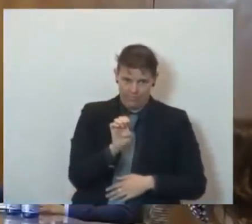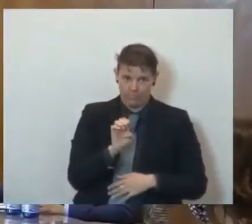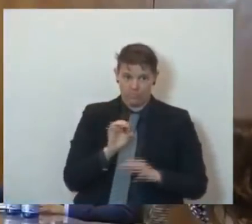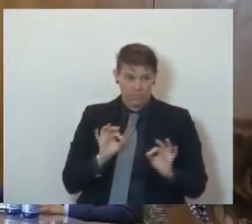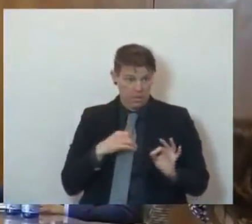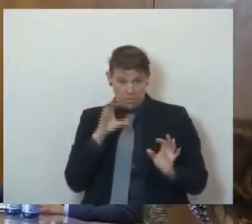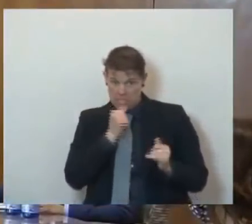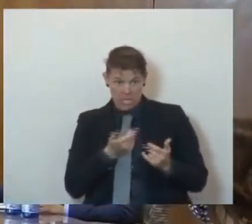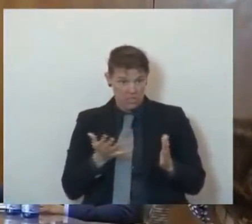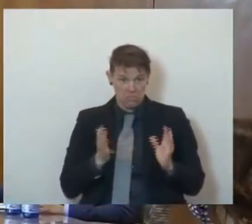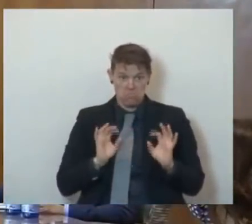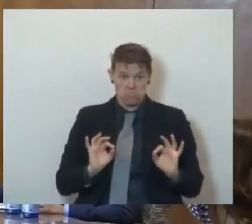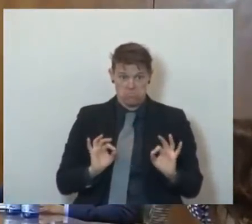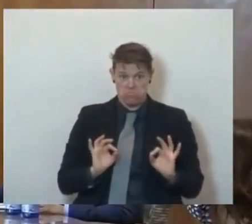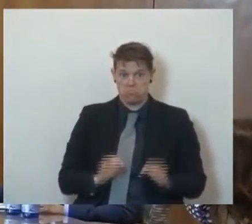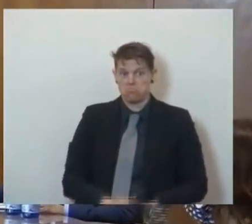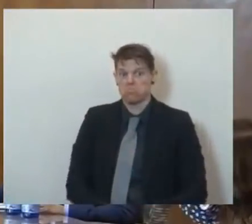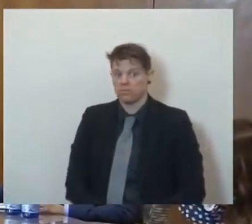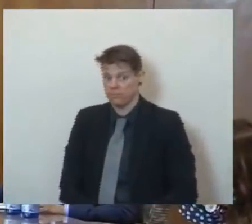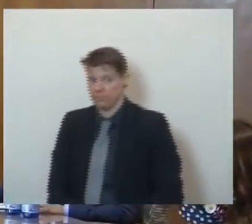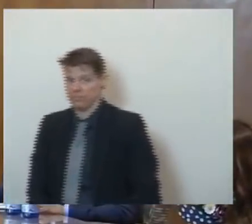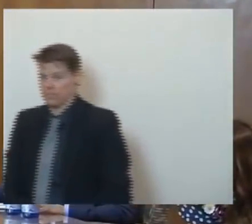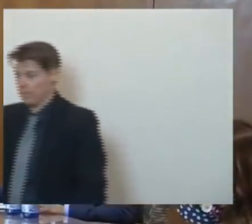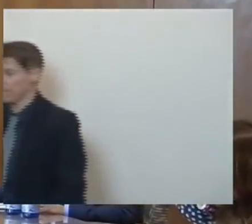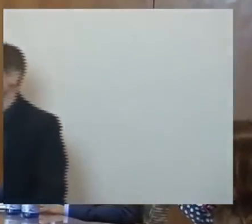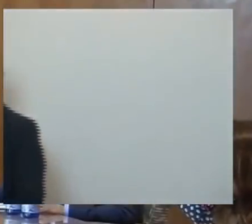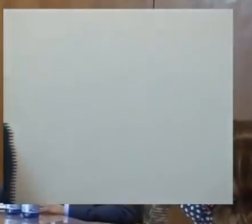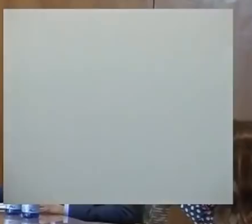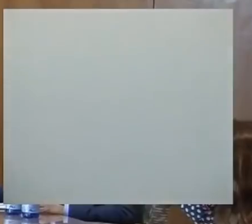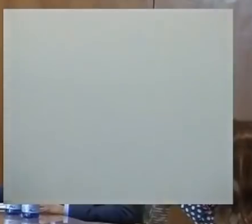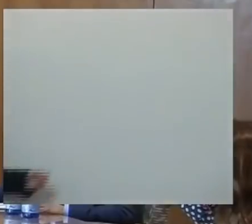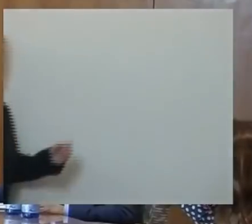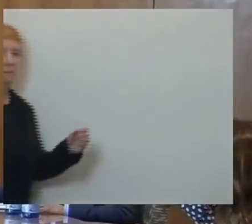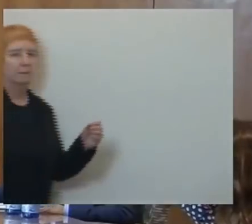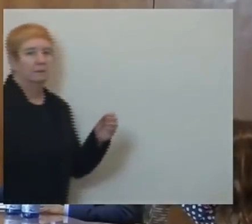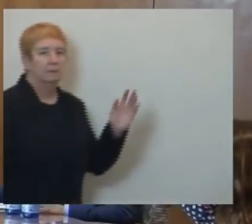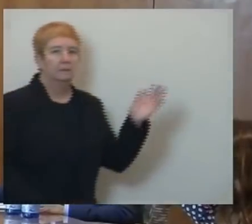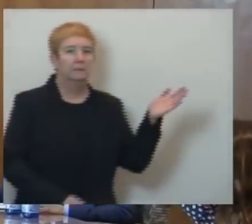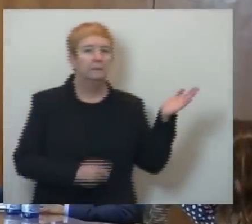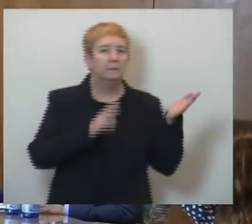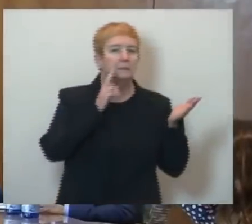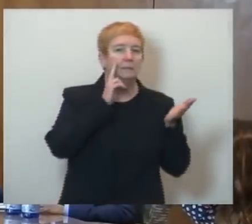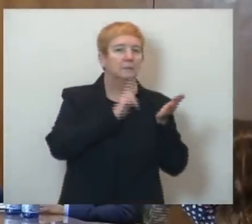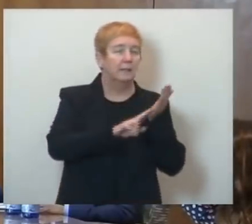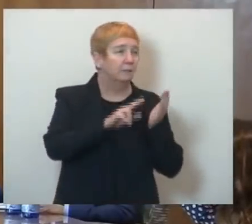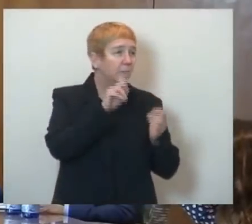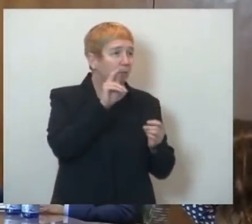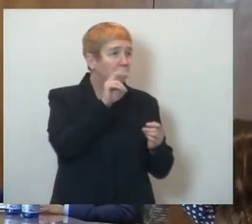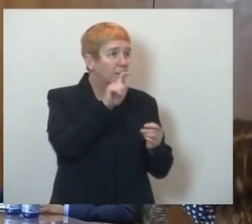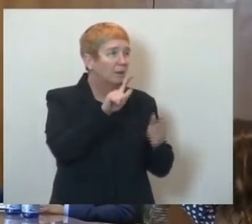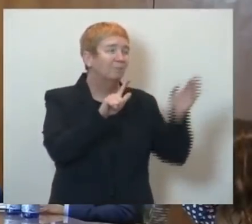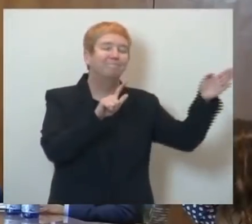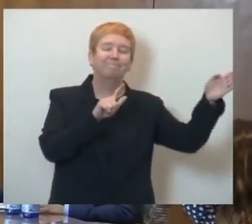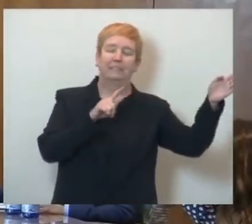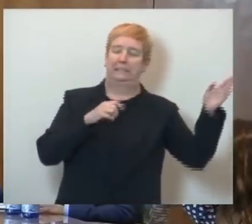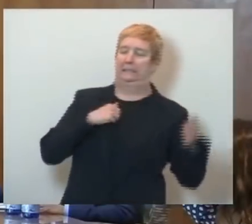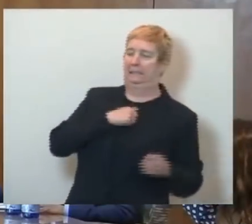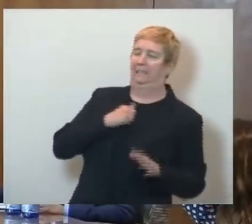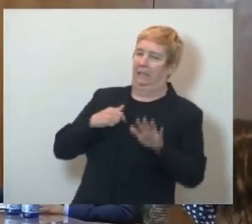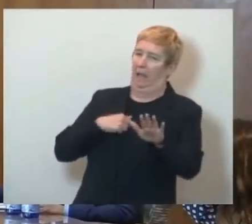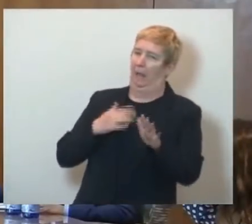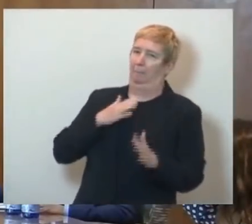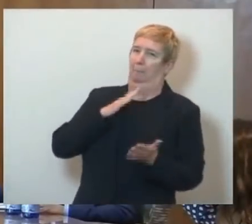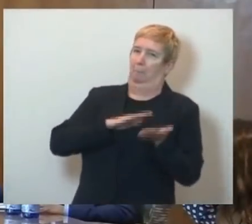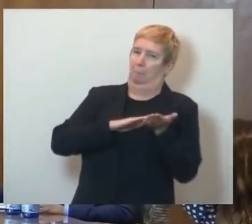Yep. Secretary Kunkel. Thank you, Governor. Yeah, I apologize if I did not identify correctional facilities as one of our congregate settings that we